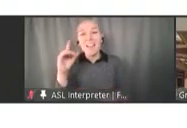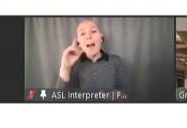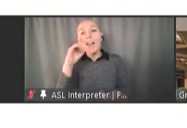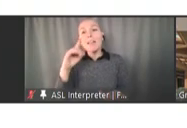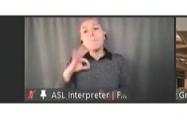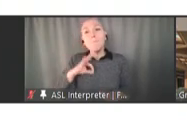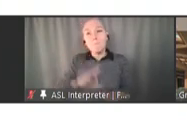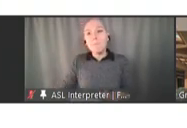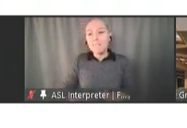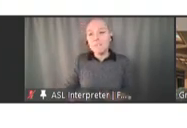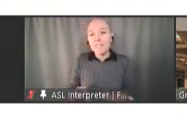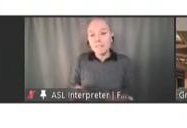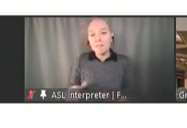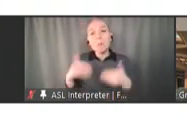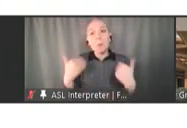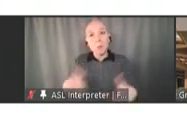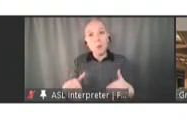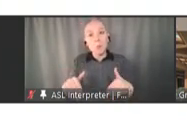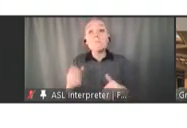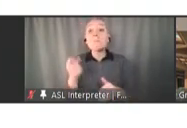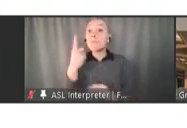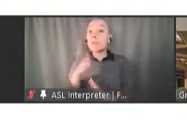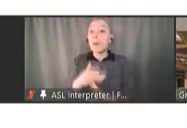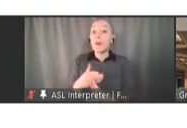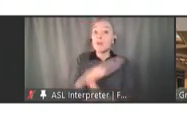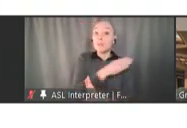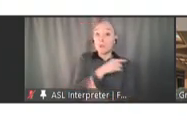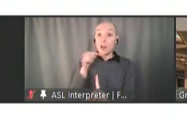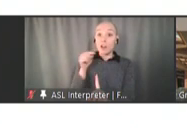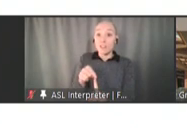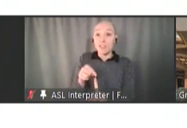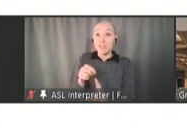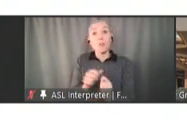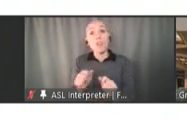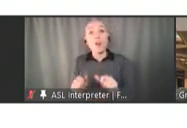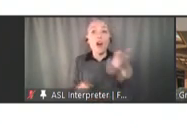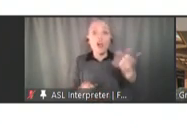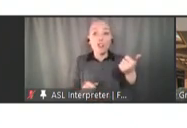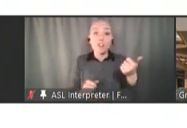to this with other vaccine preventable diseases, it hasn't felt as